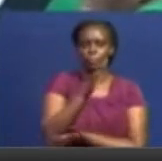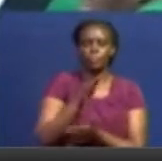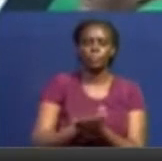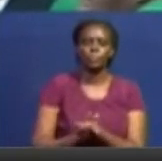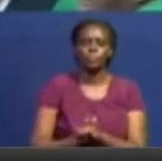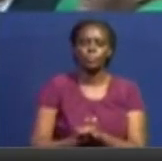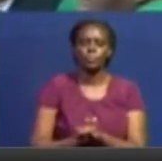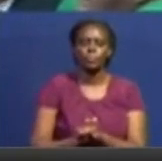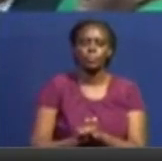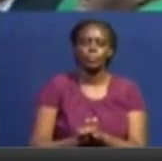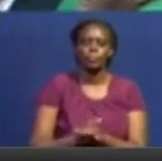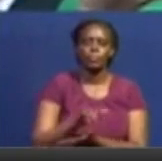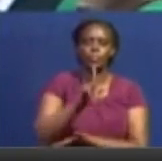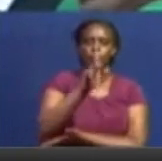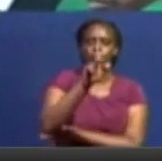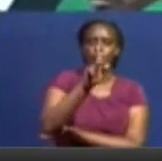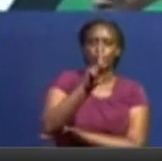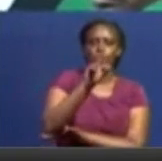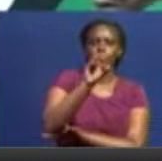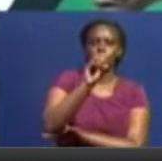Jackson Kipkemoy Koske.